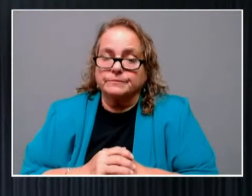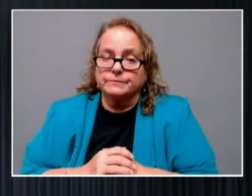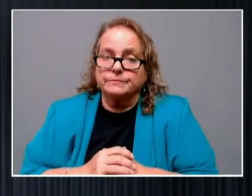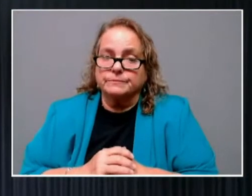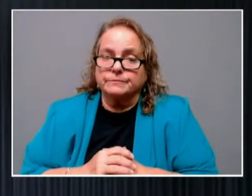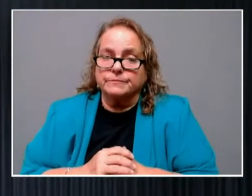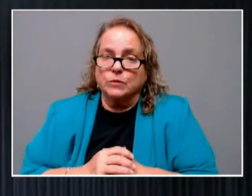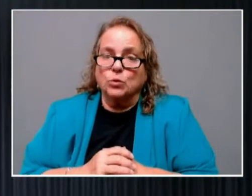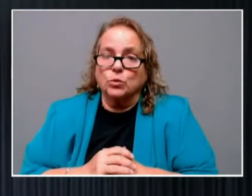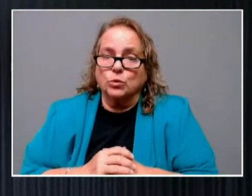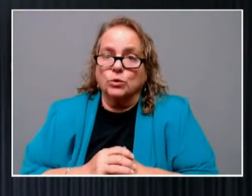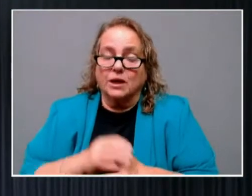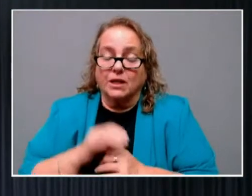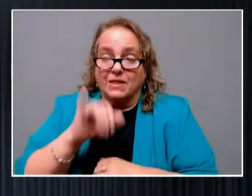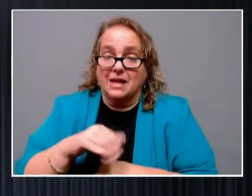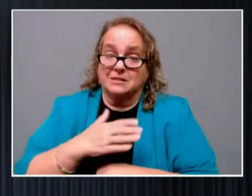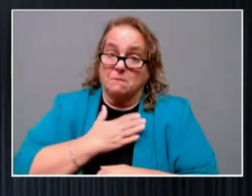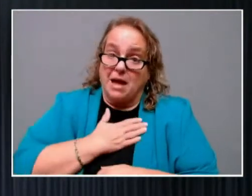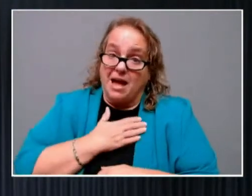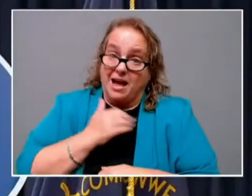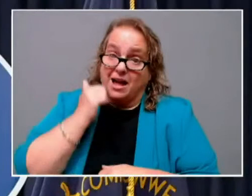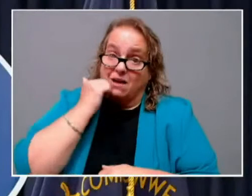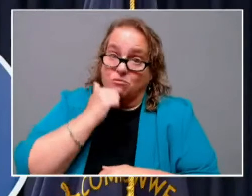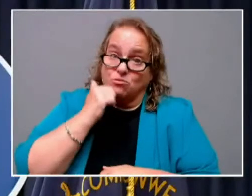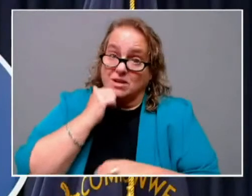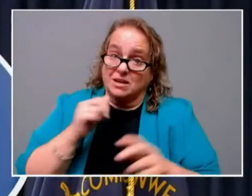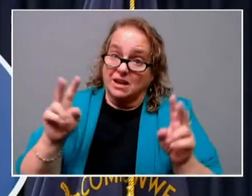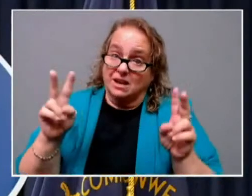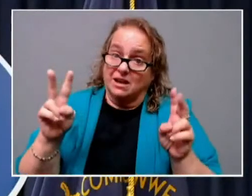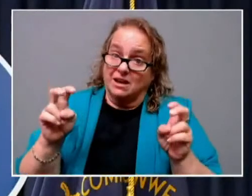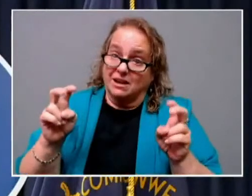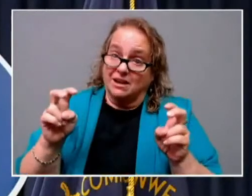That's my everyday. Did y'all catch that?